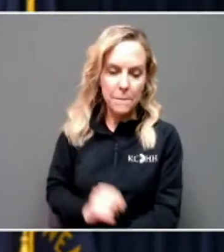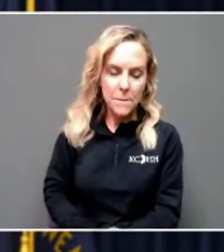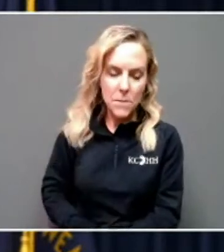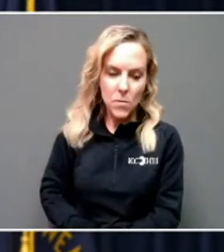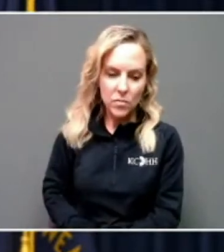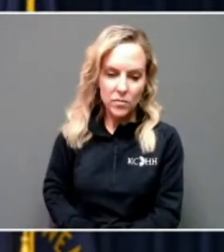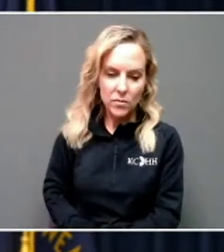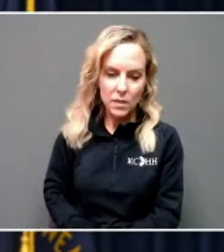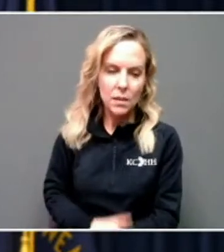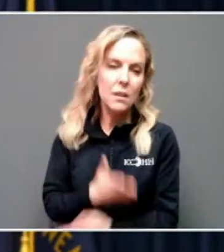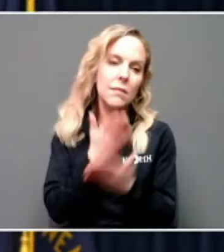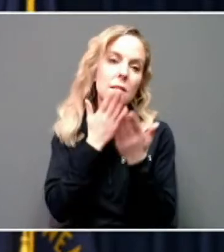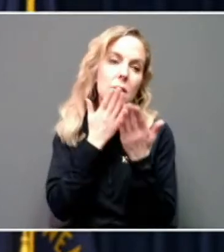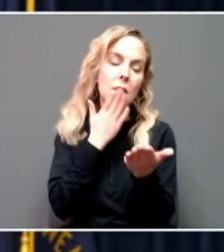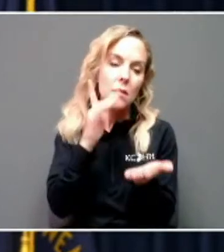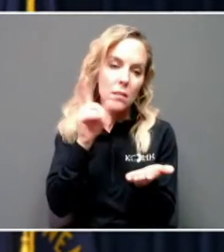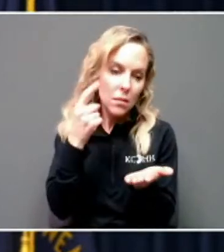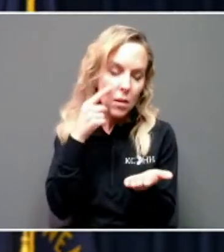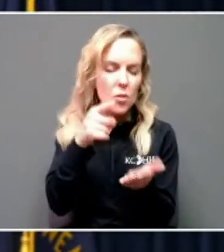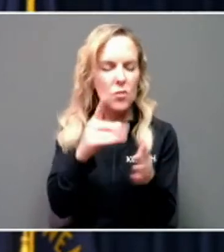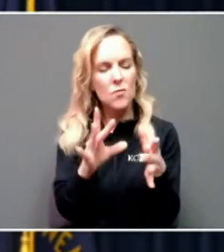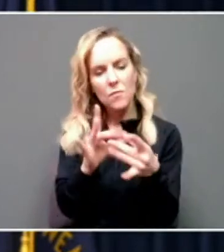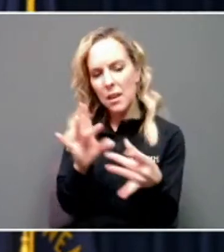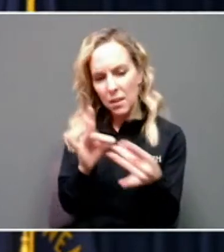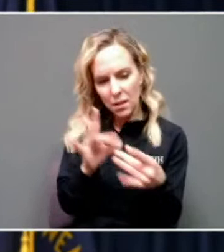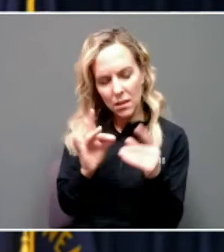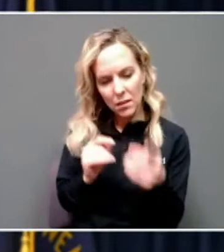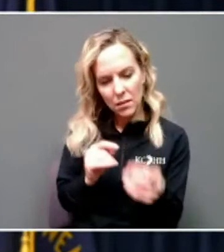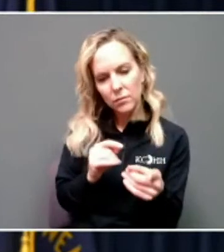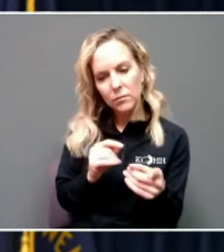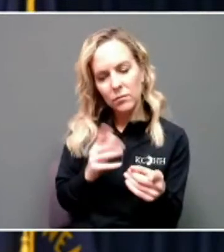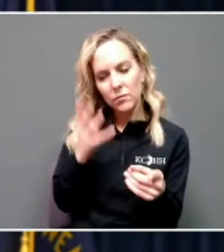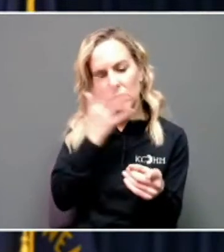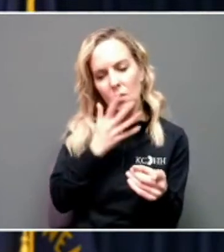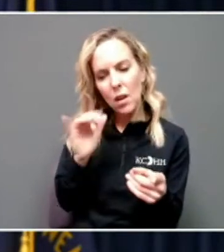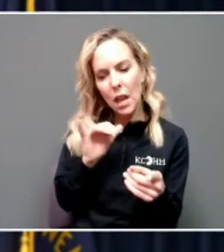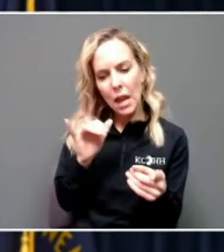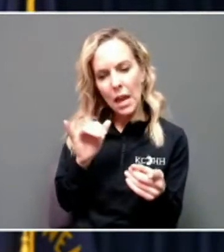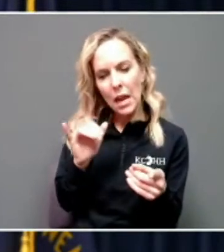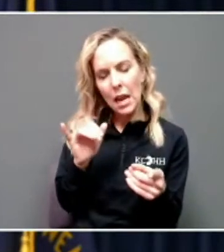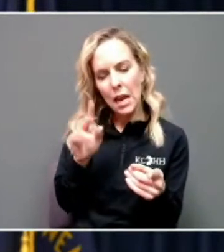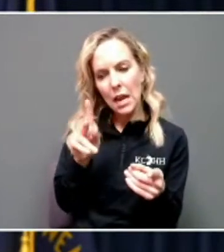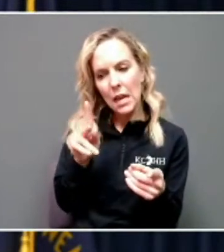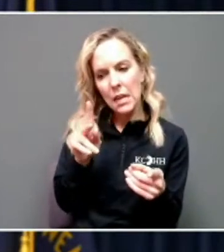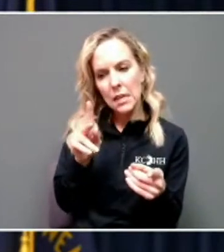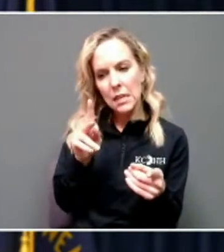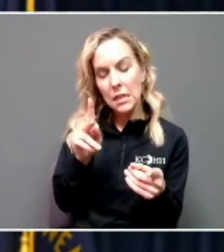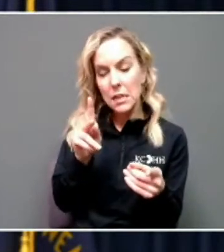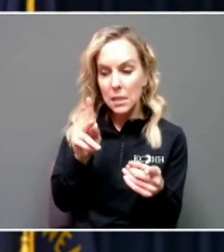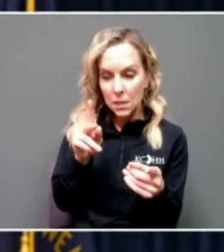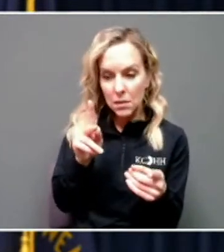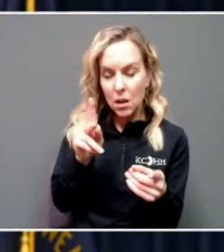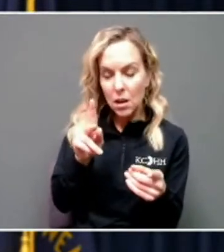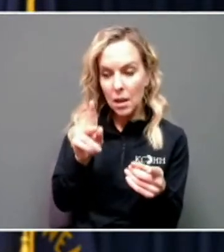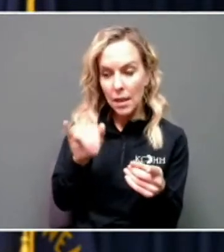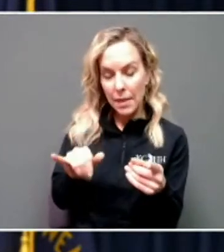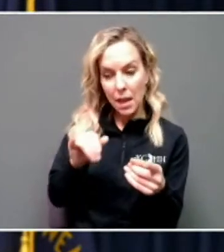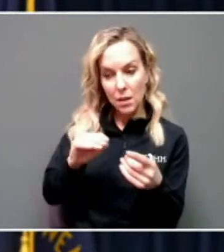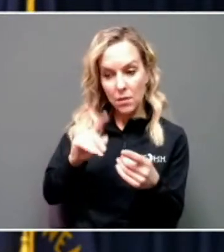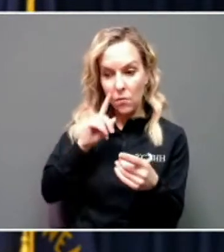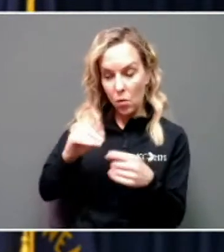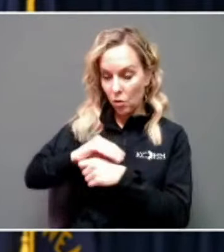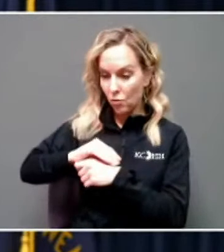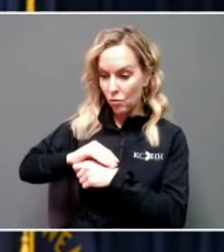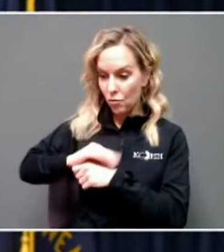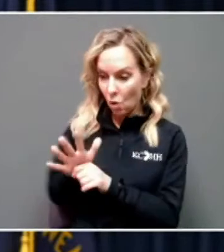Hi, Governor. You mentioned that it looks like Kentucky may be turning a corner on COVID cases in terms of the